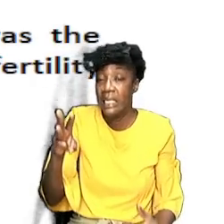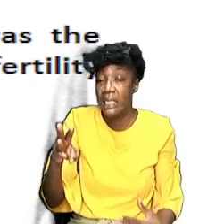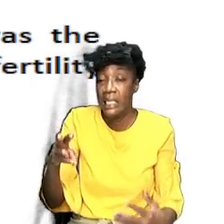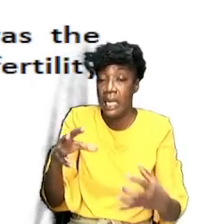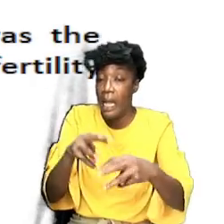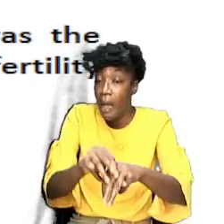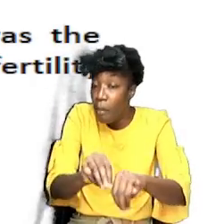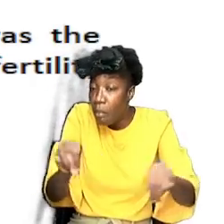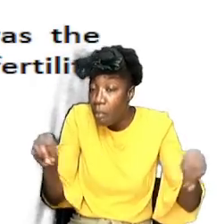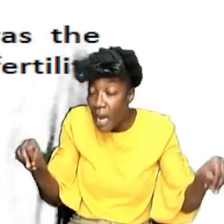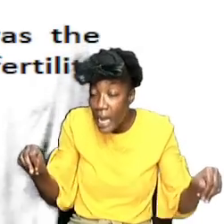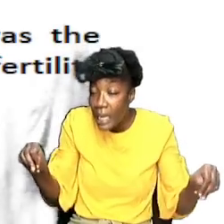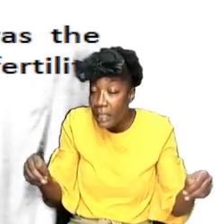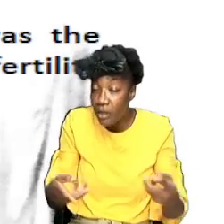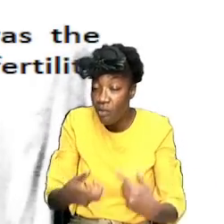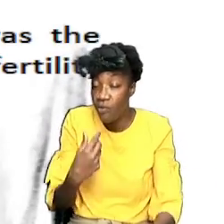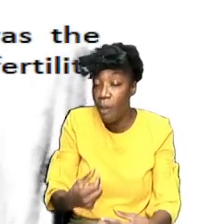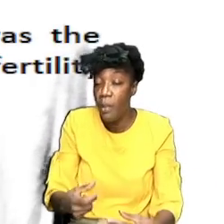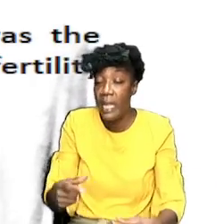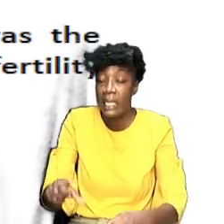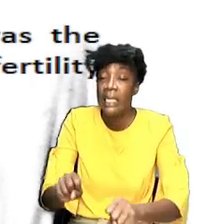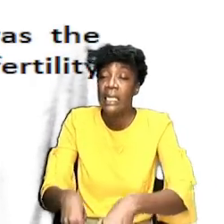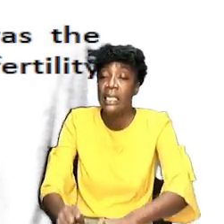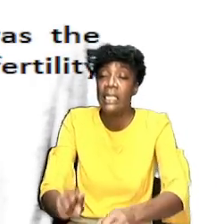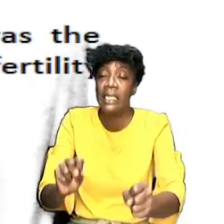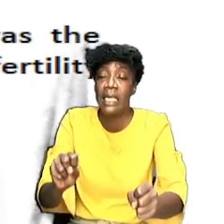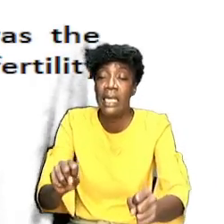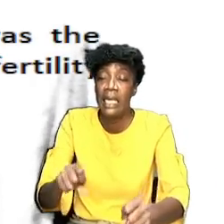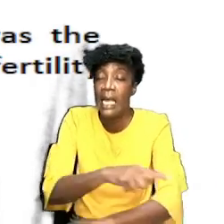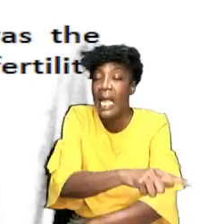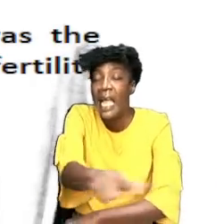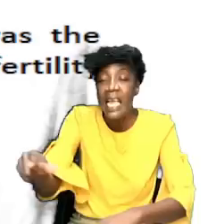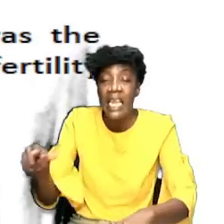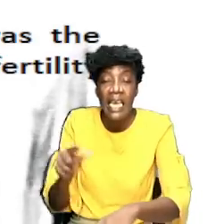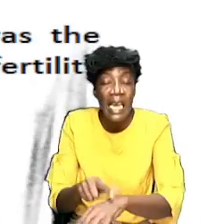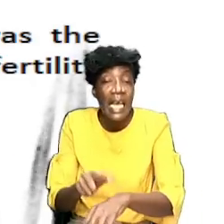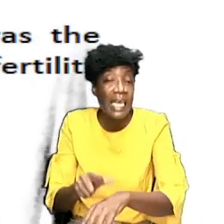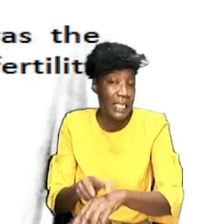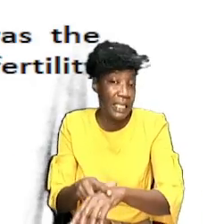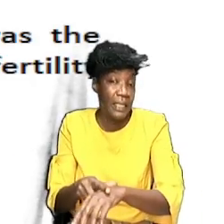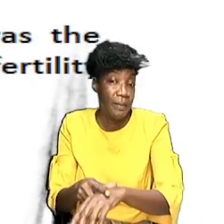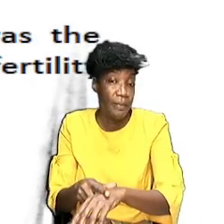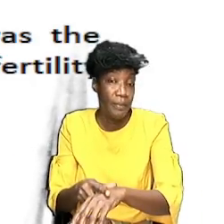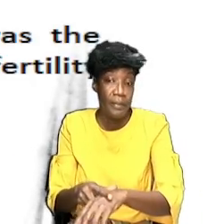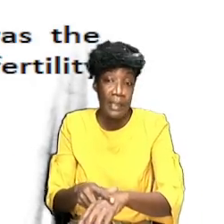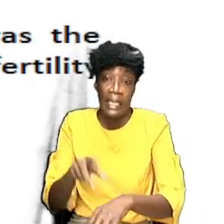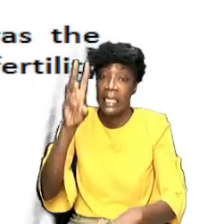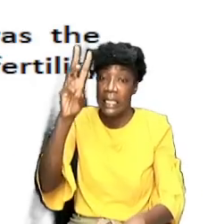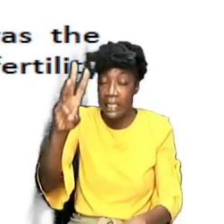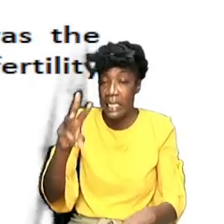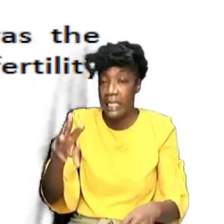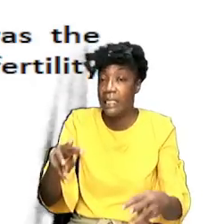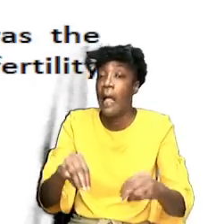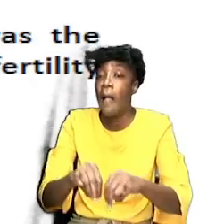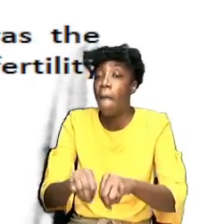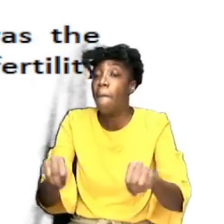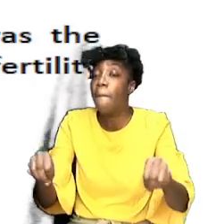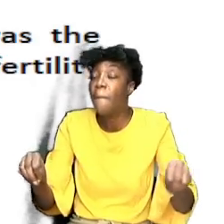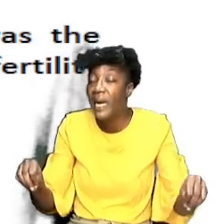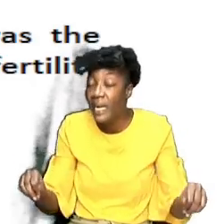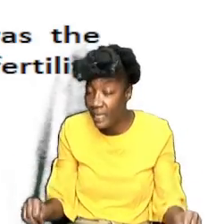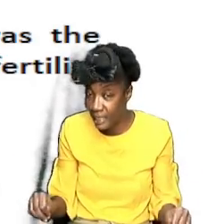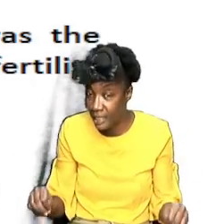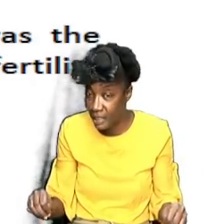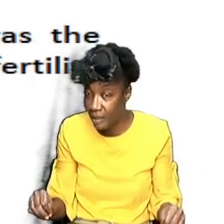the Aegean Sea. So it was inland, 6 miles from the Aegean Sea. Amen. It was a very popular city. It was a